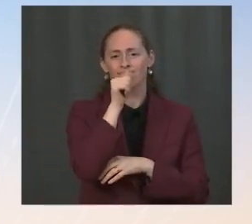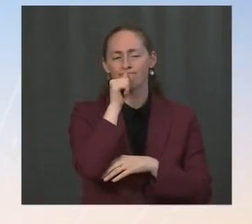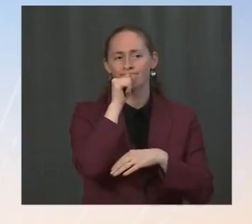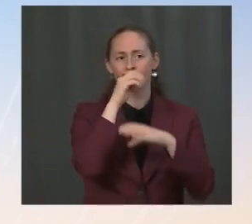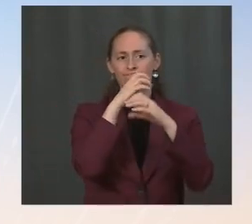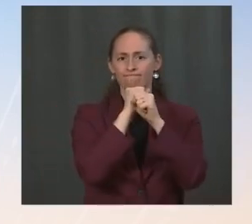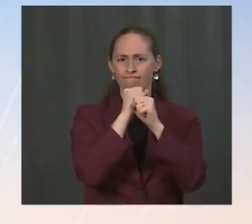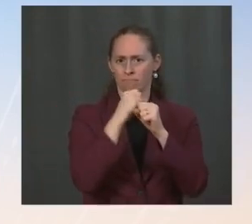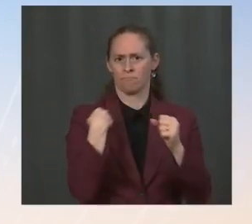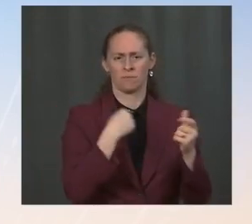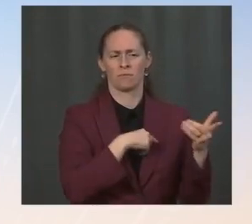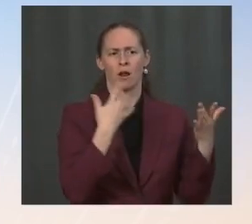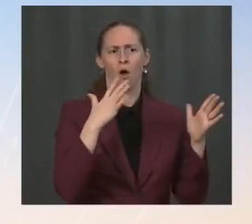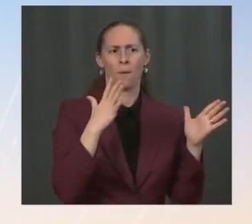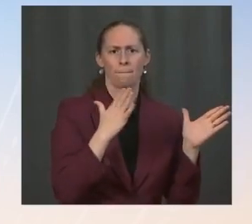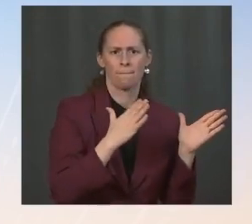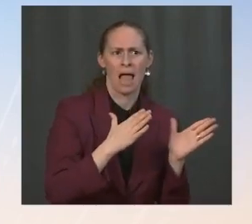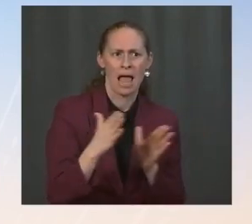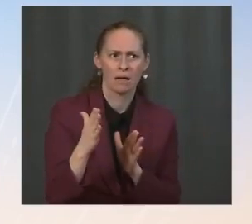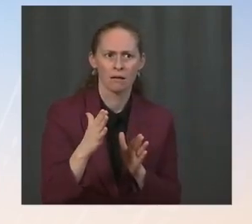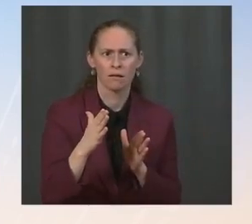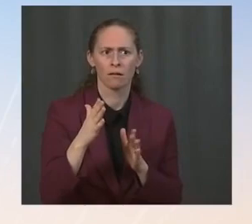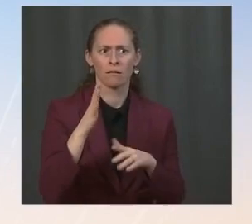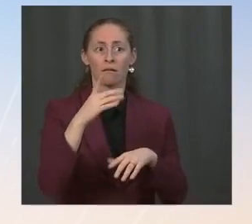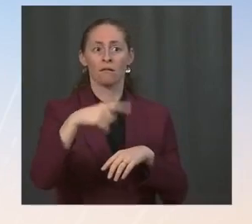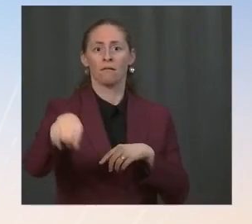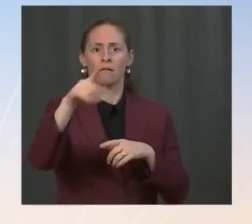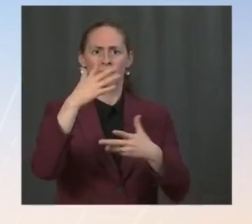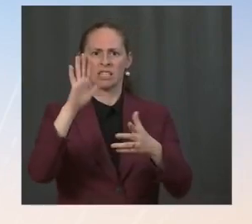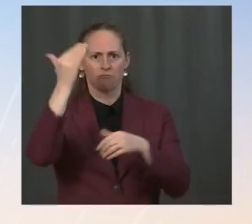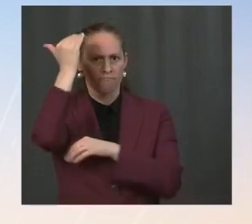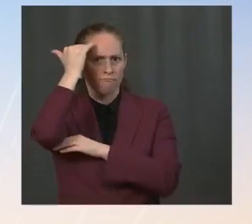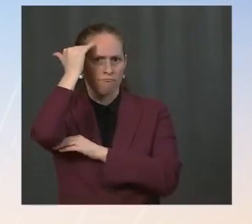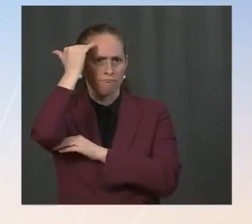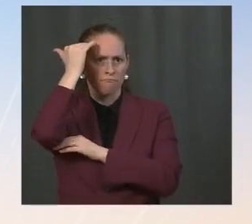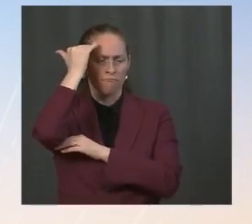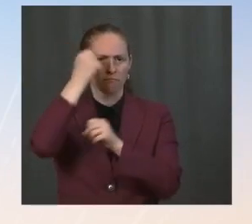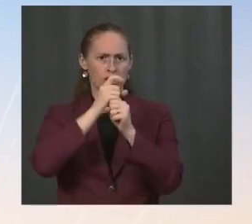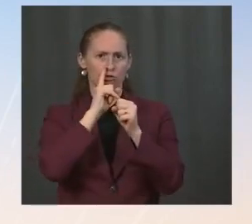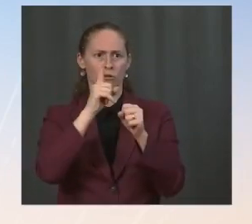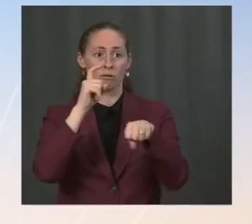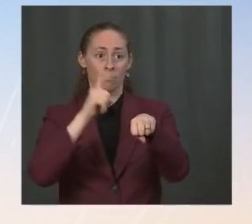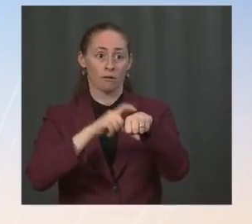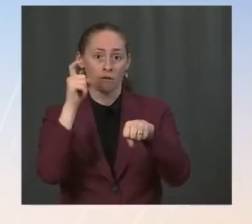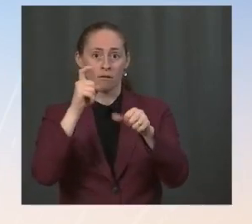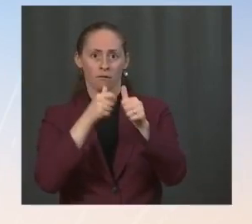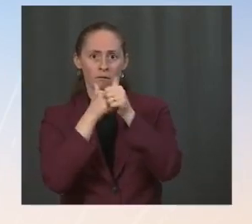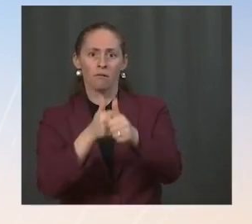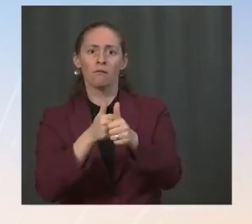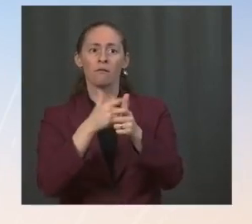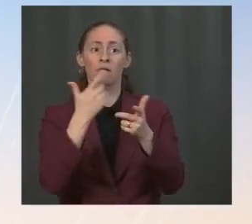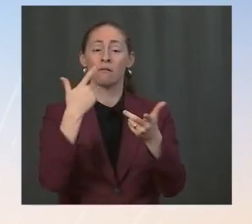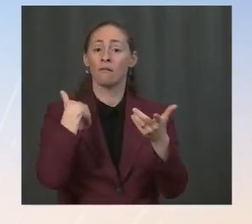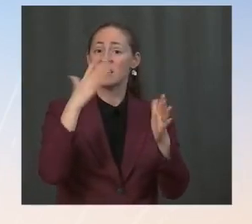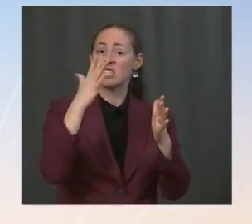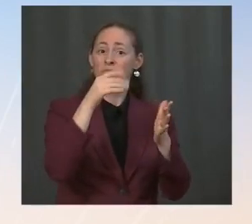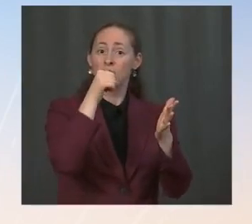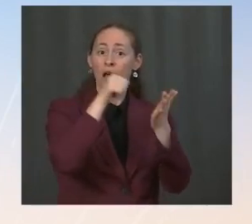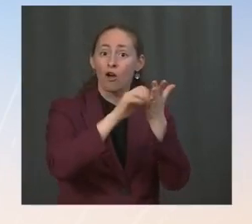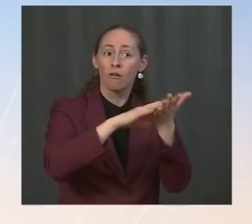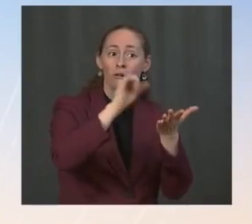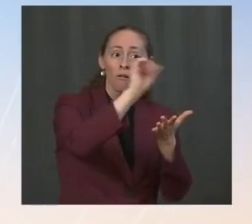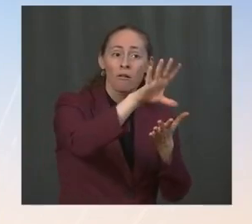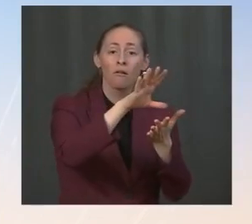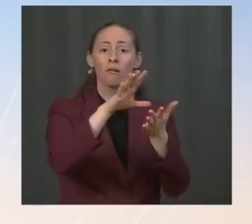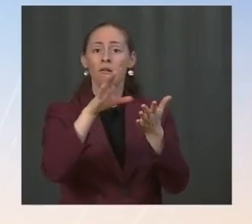giving to people, to pay attention to the security alerts and to pay attention to notifications and contacts they're receiving from us or